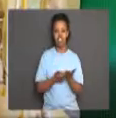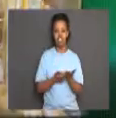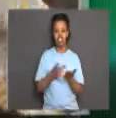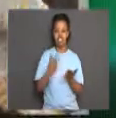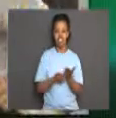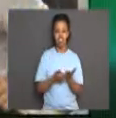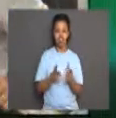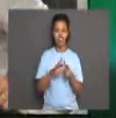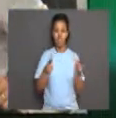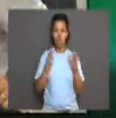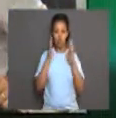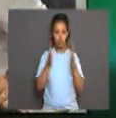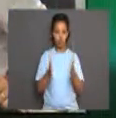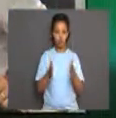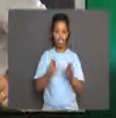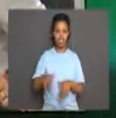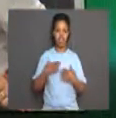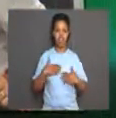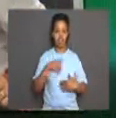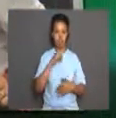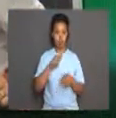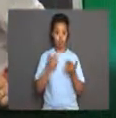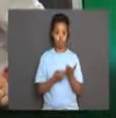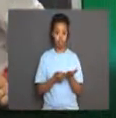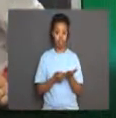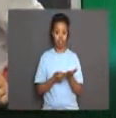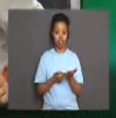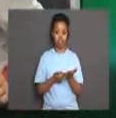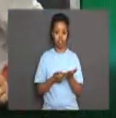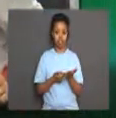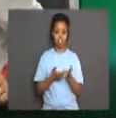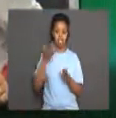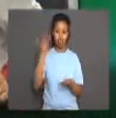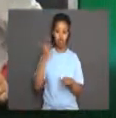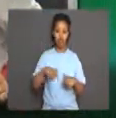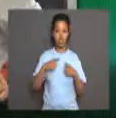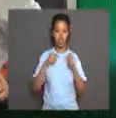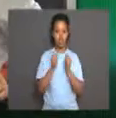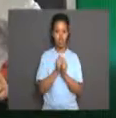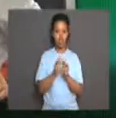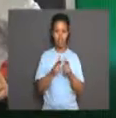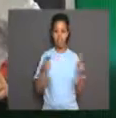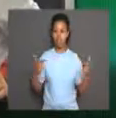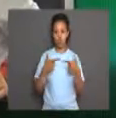science, as they are the direct link to knowledge of a past life.